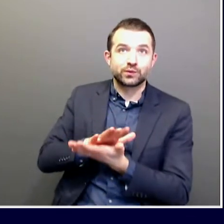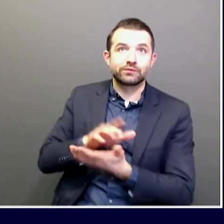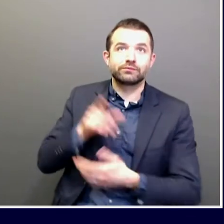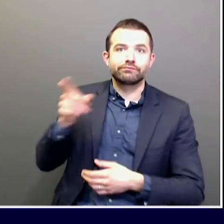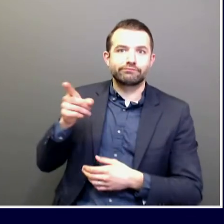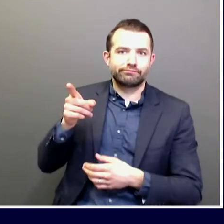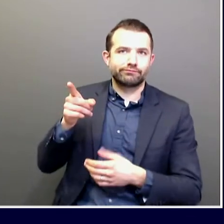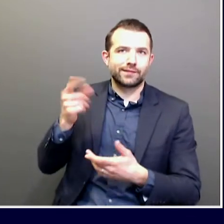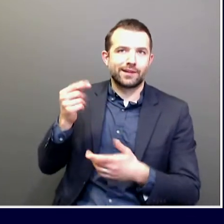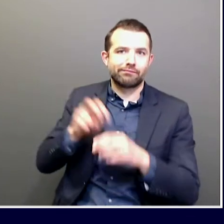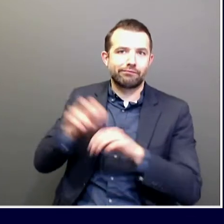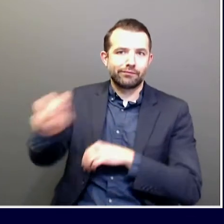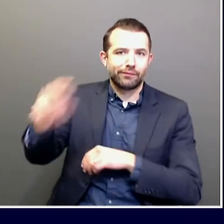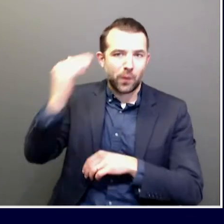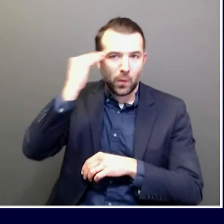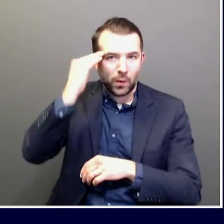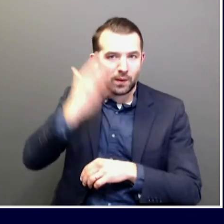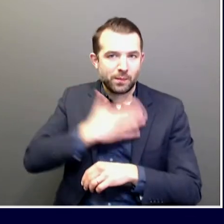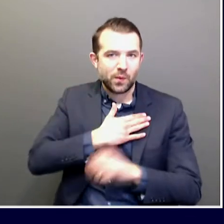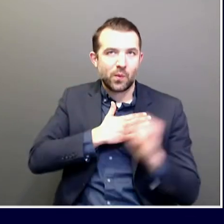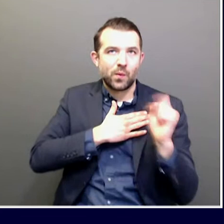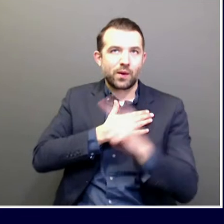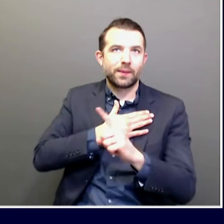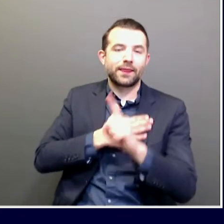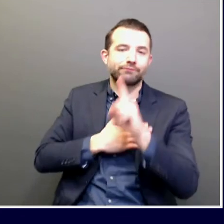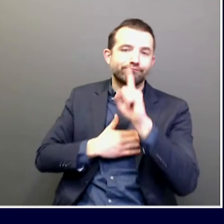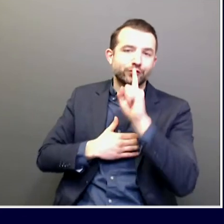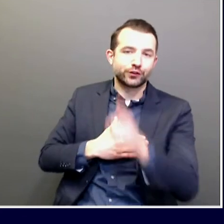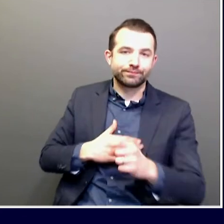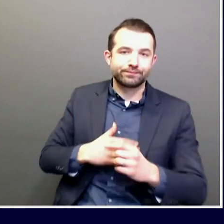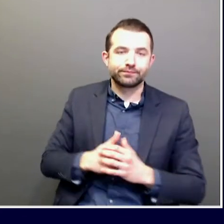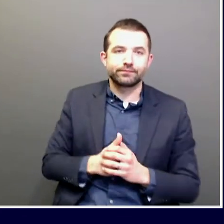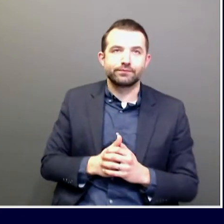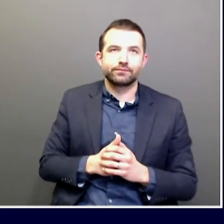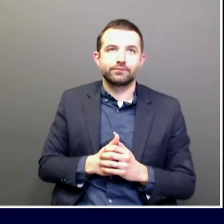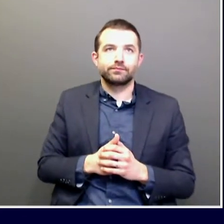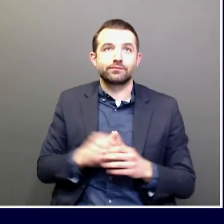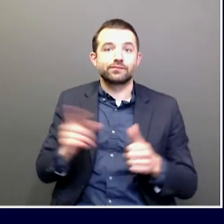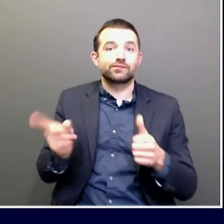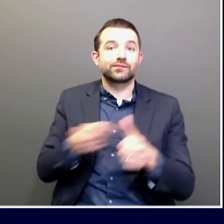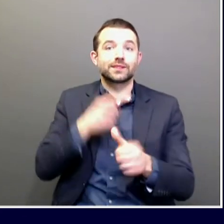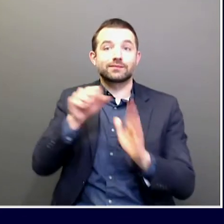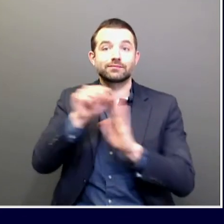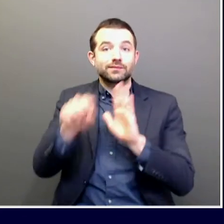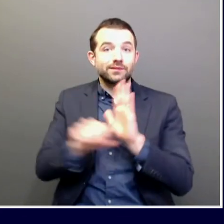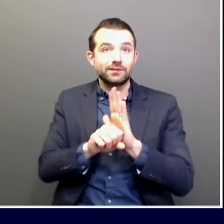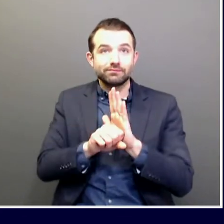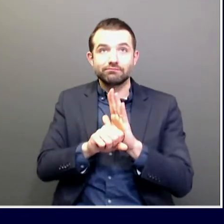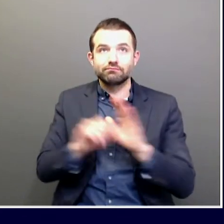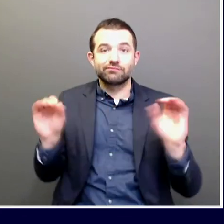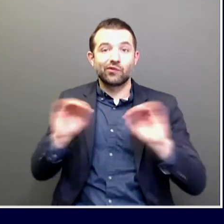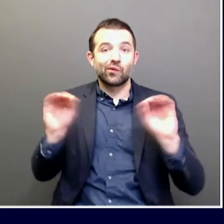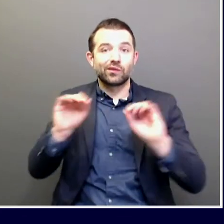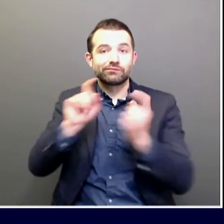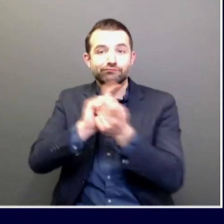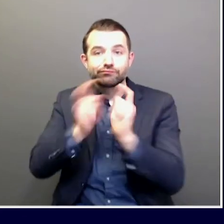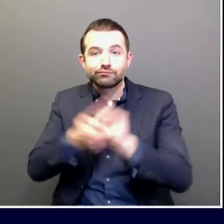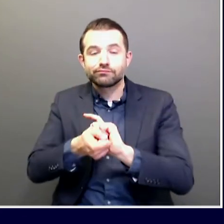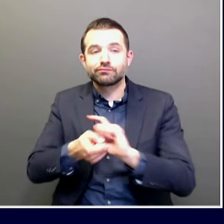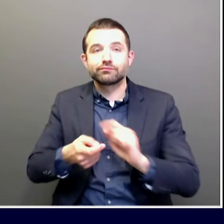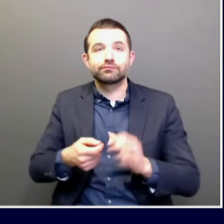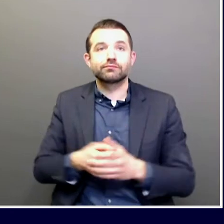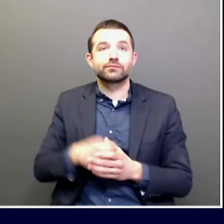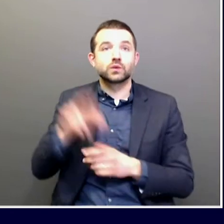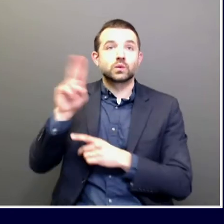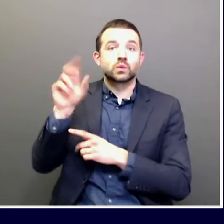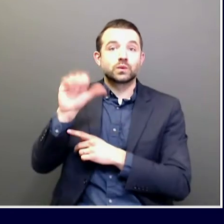indoor public settings. That's 99.9% of the US right now, including all of Maine's 16 counties. But with